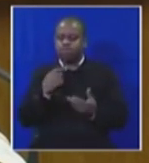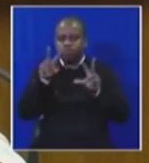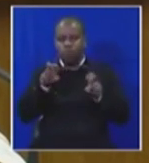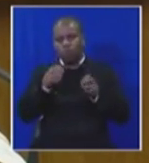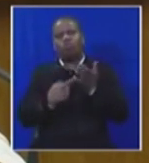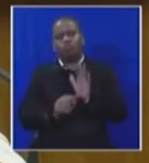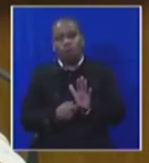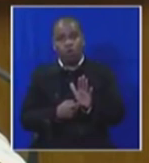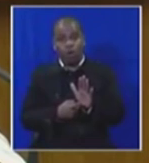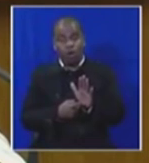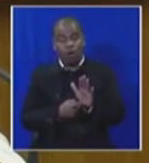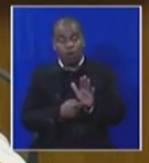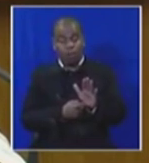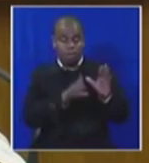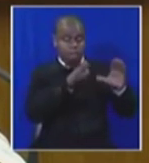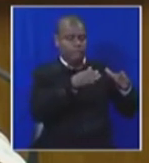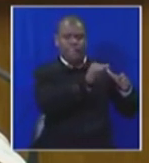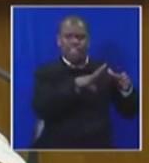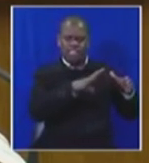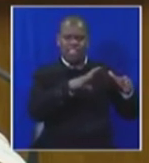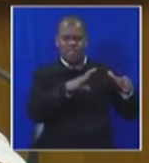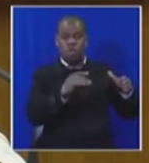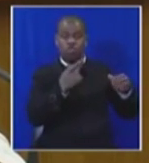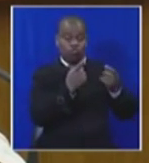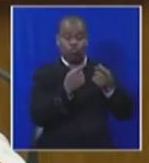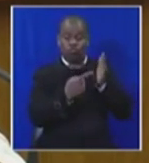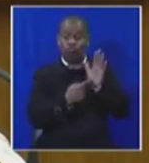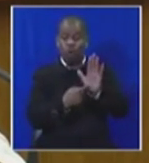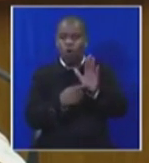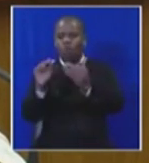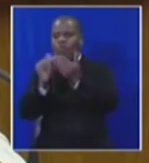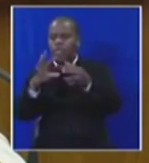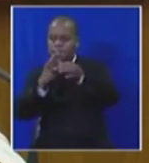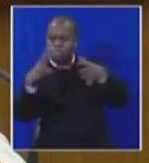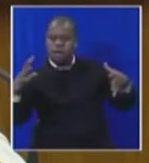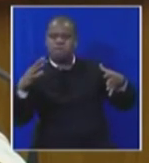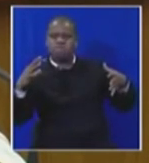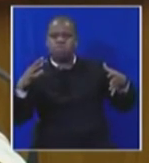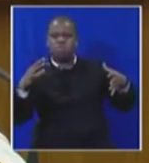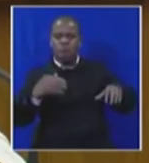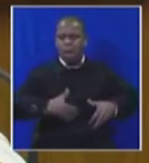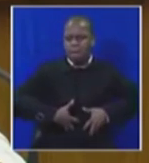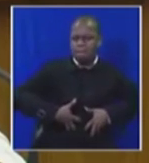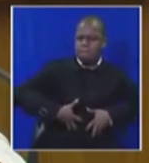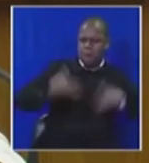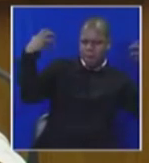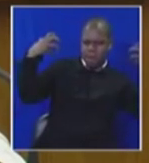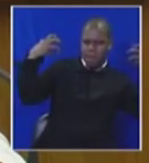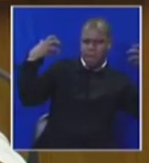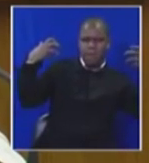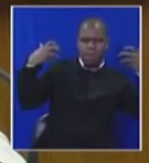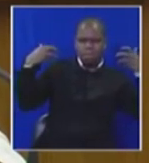insensitive and out-of-touch comments from some ANC leaders at the legitimate concerns of our students were absolutely